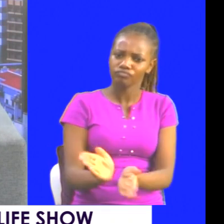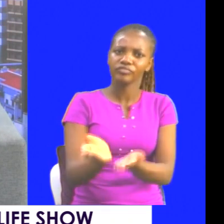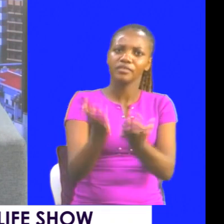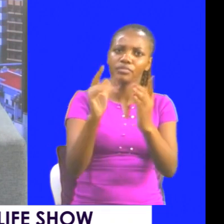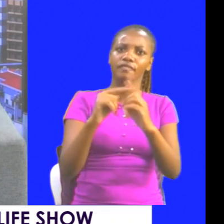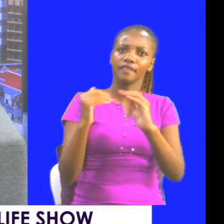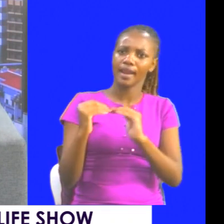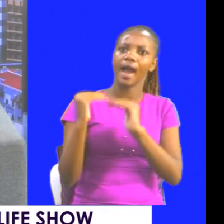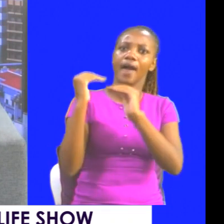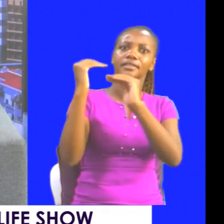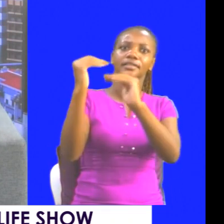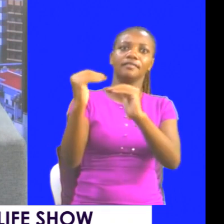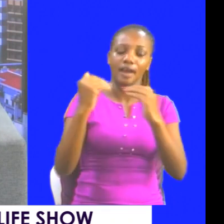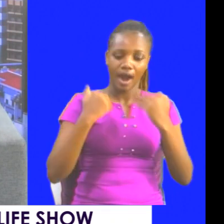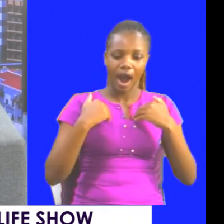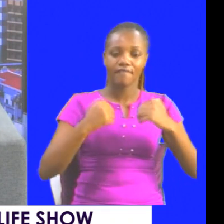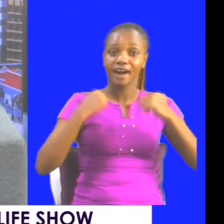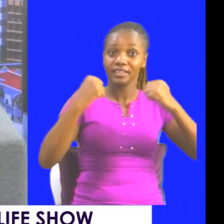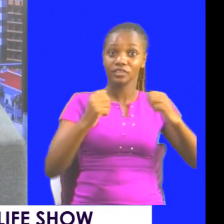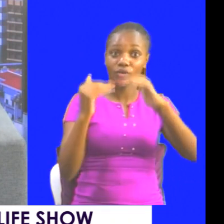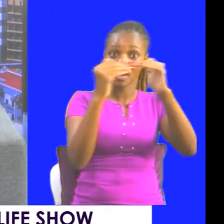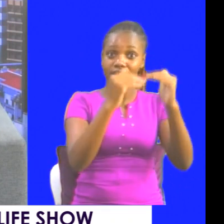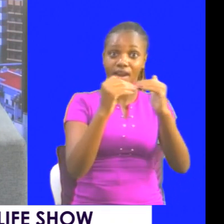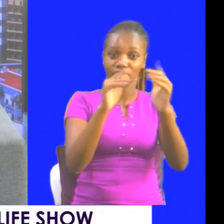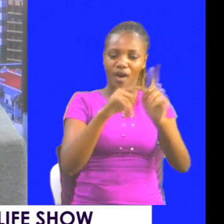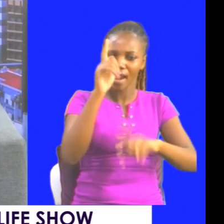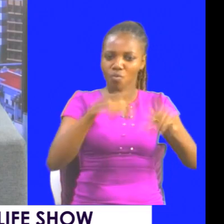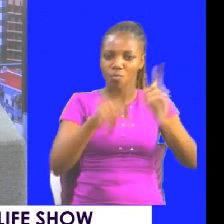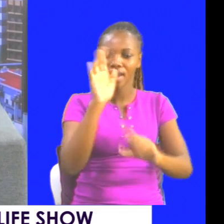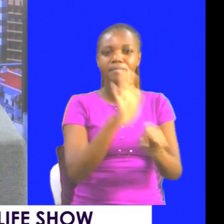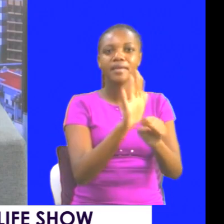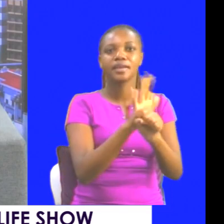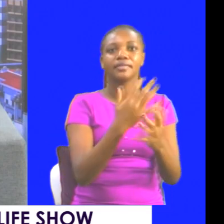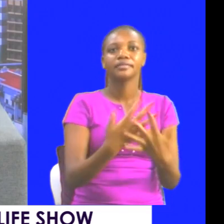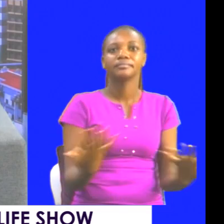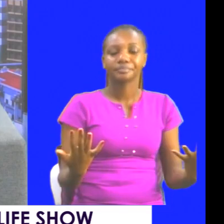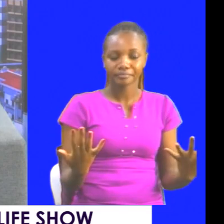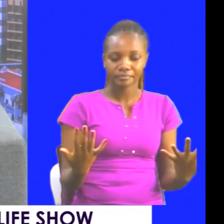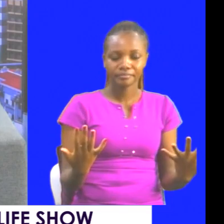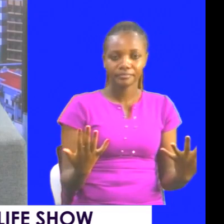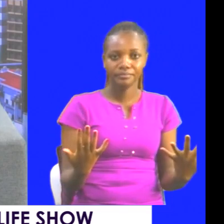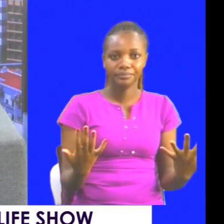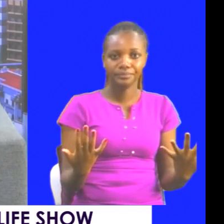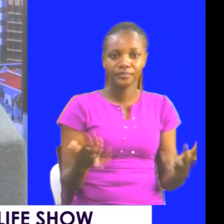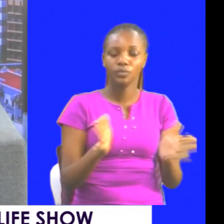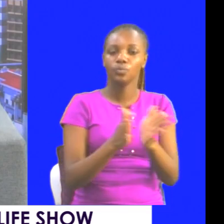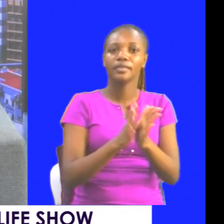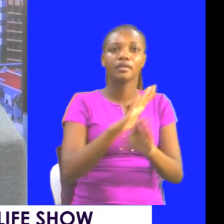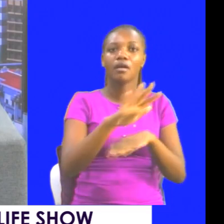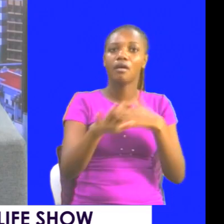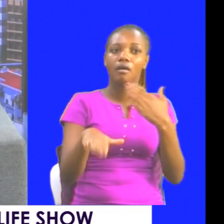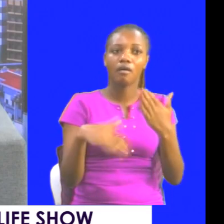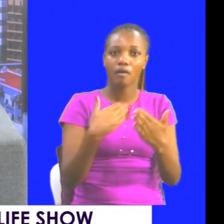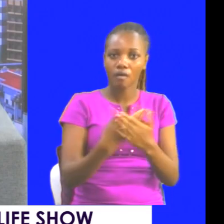to make it to a stronger level, to overcome bigger battles. With every rising, there